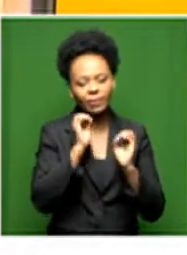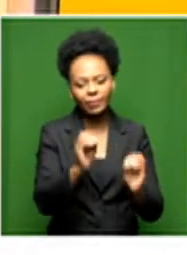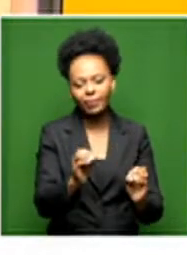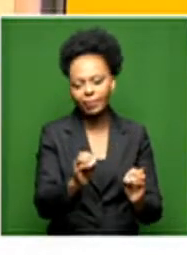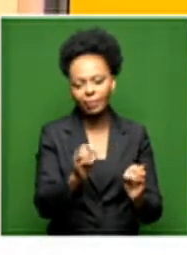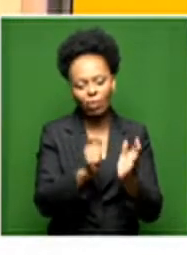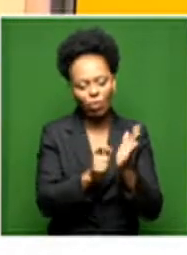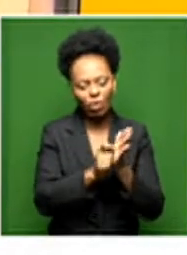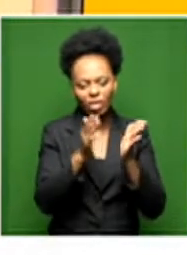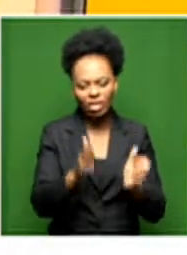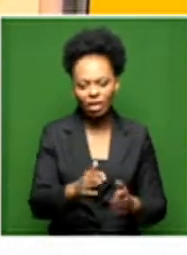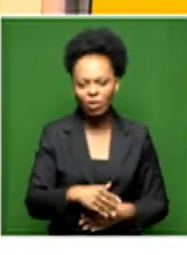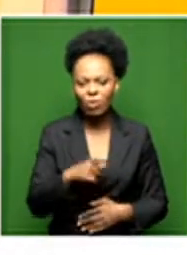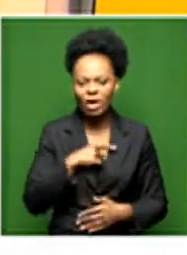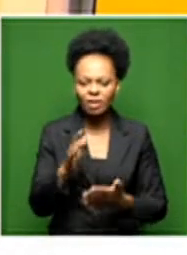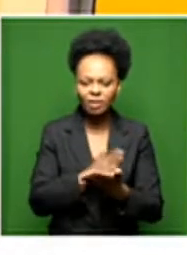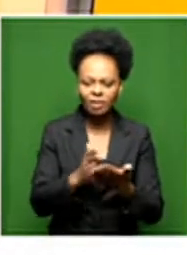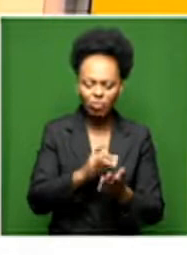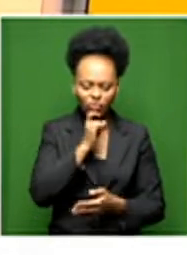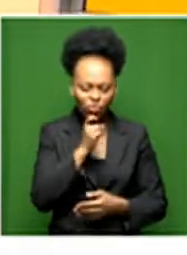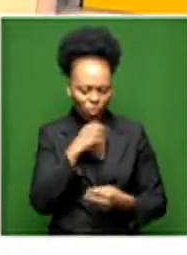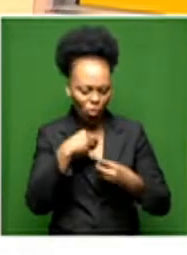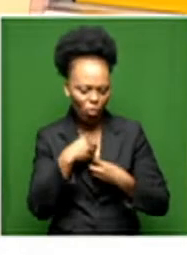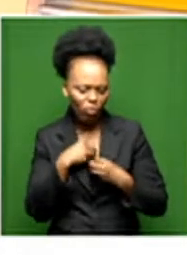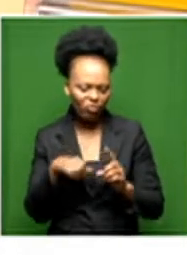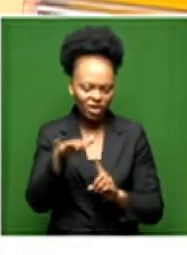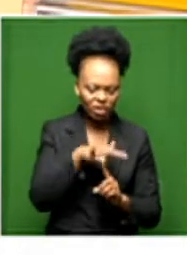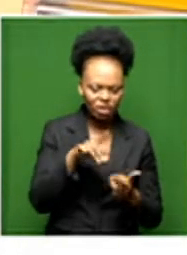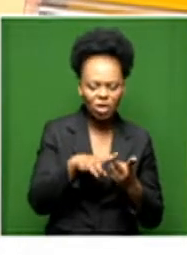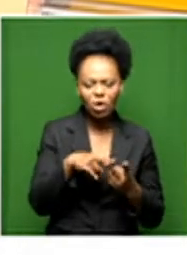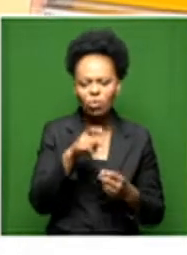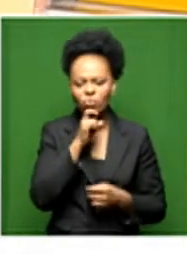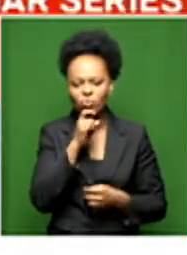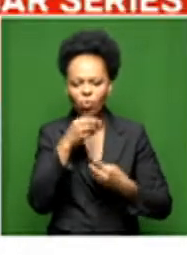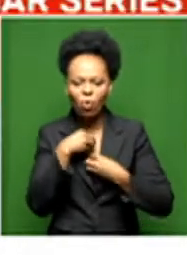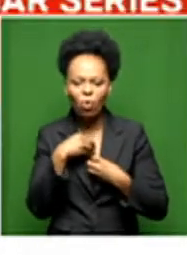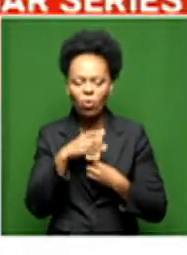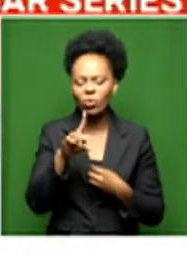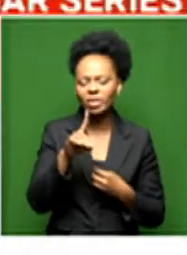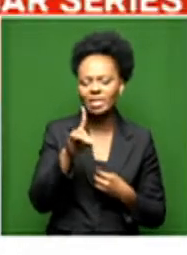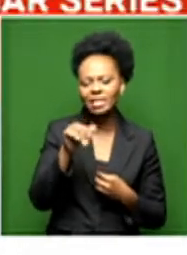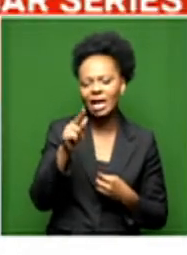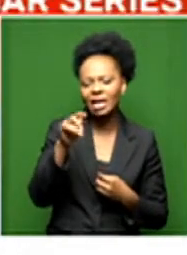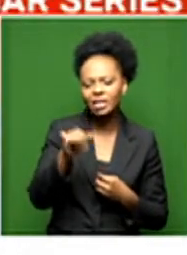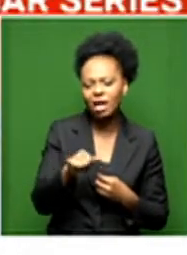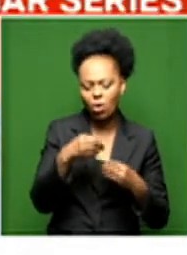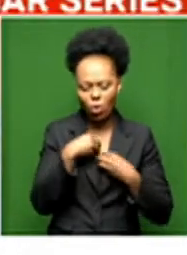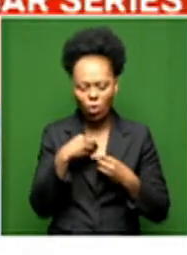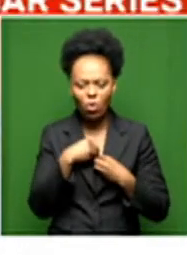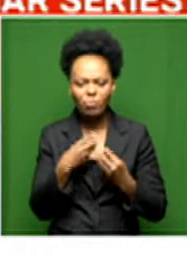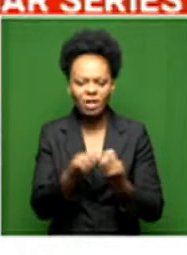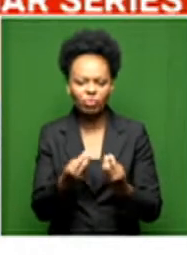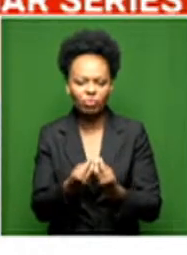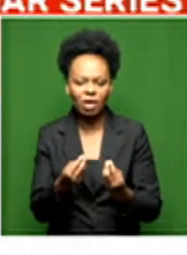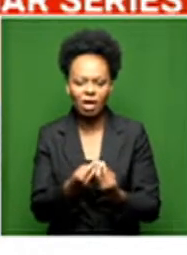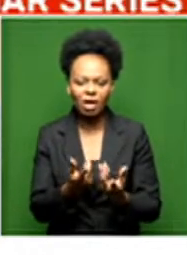They are using their own facilities, their own data, their own material. There's no support for writers in our